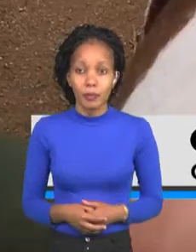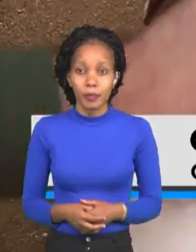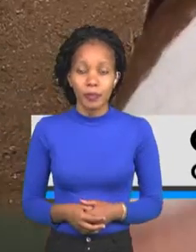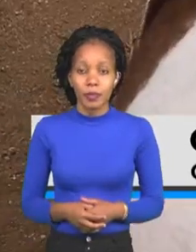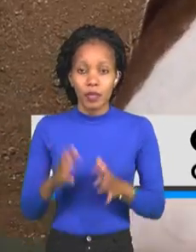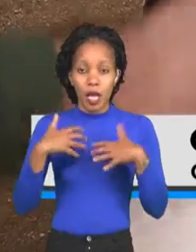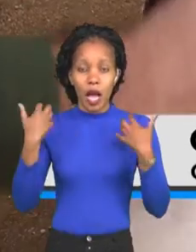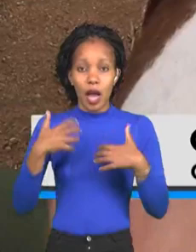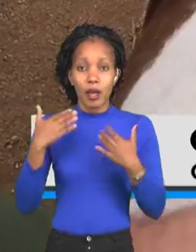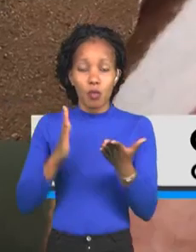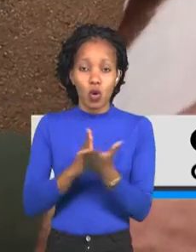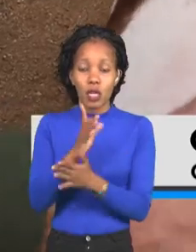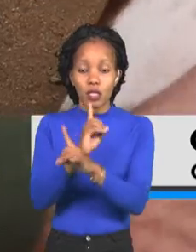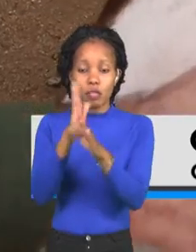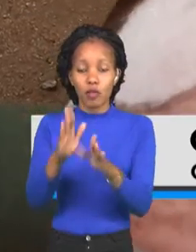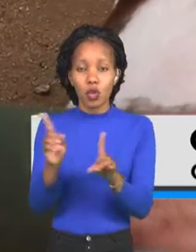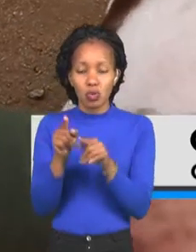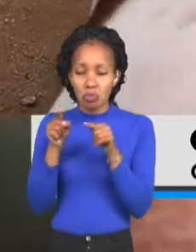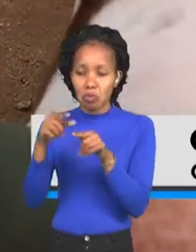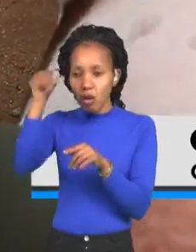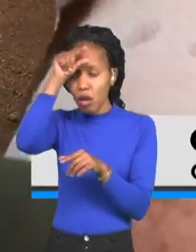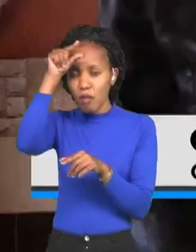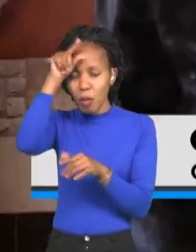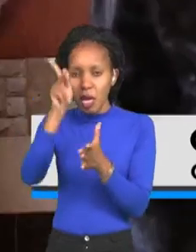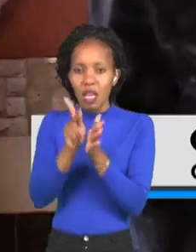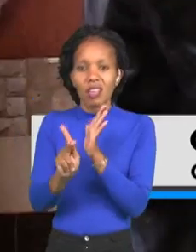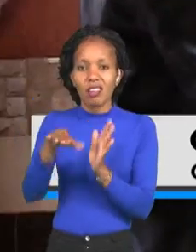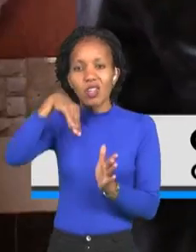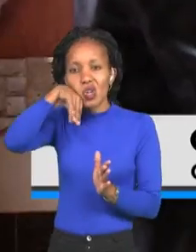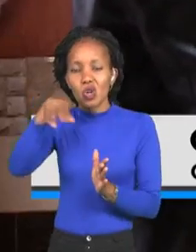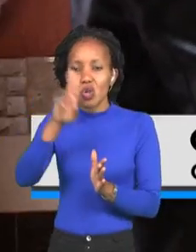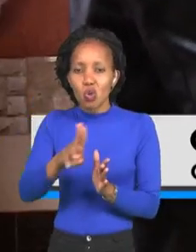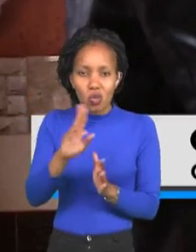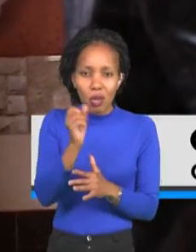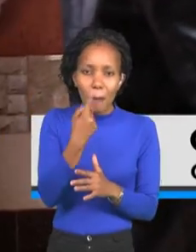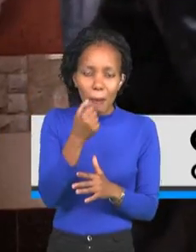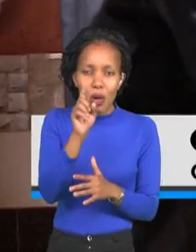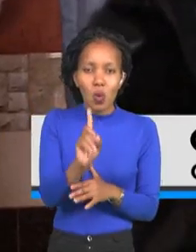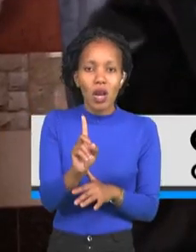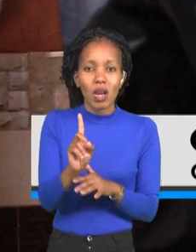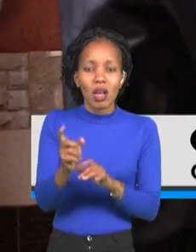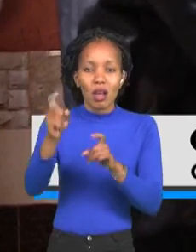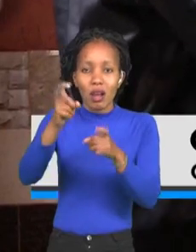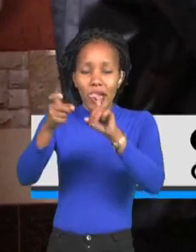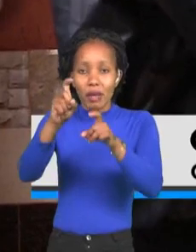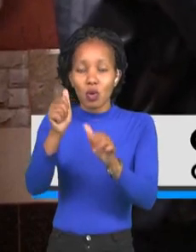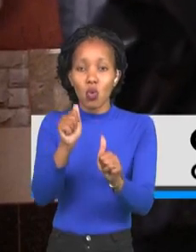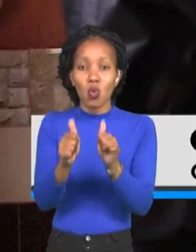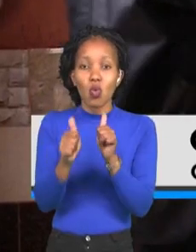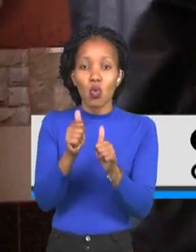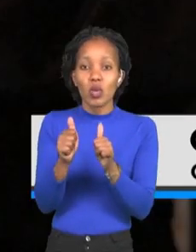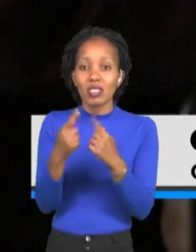Animal rights defenders also accuse the government of killing dogs using a drug known as trichin, a chemical substance listed